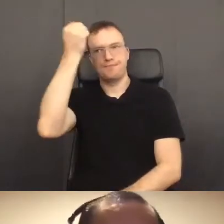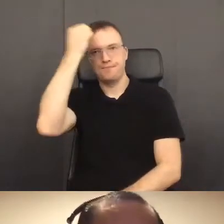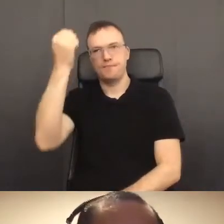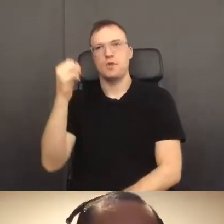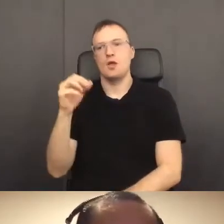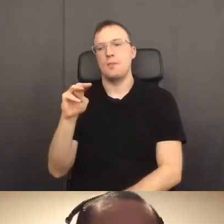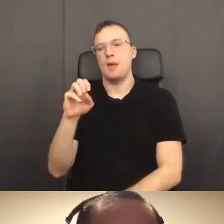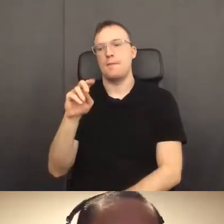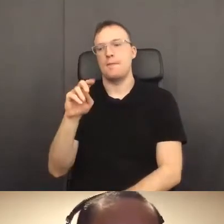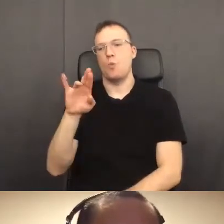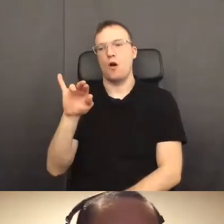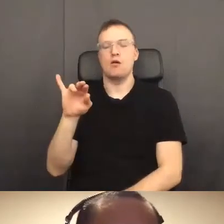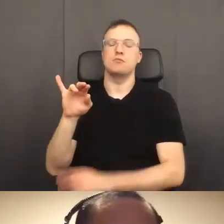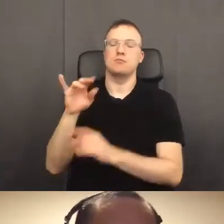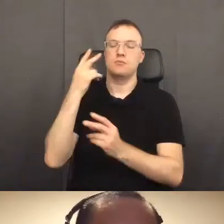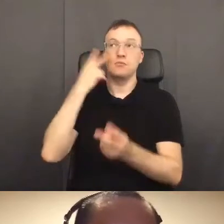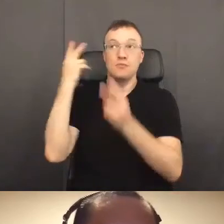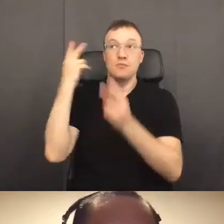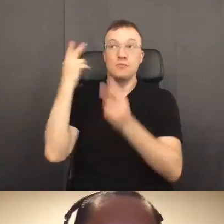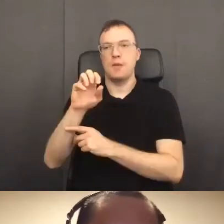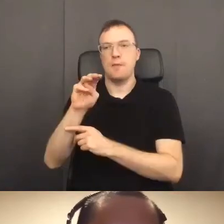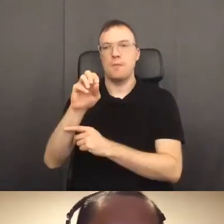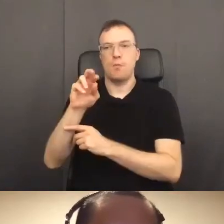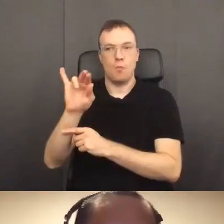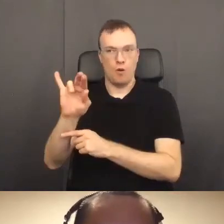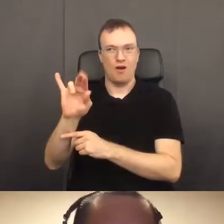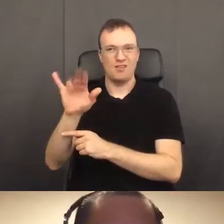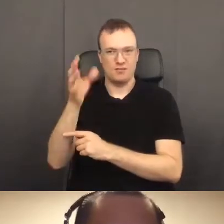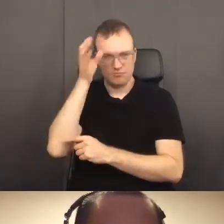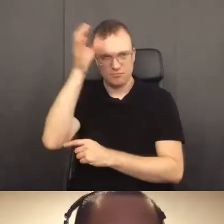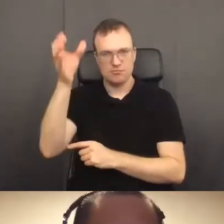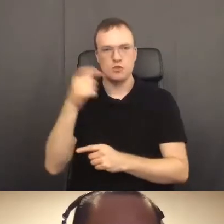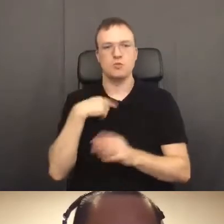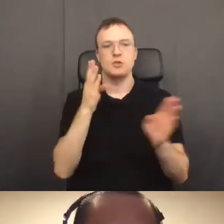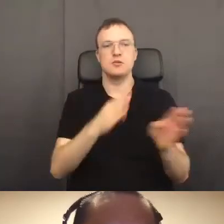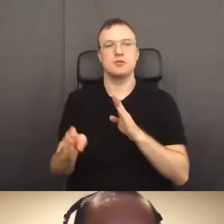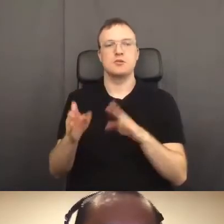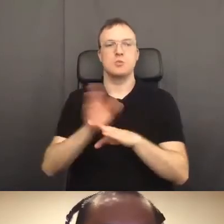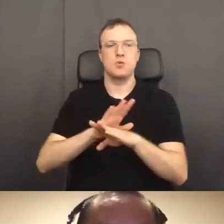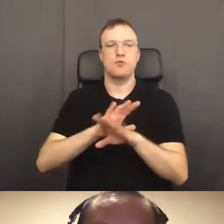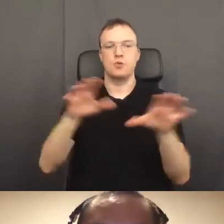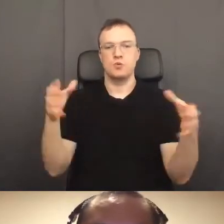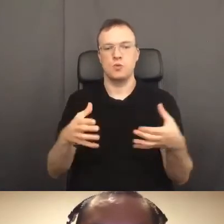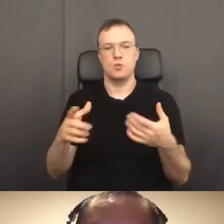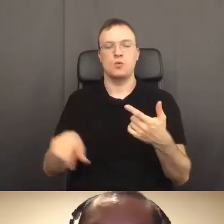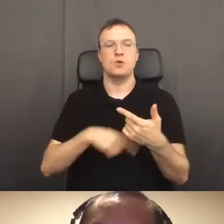So basically, I organized this film crew and then